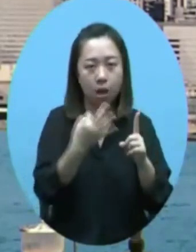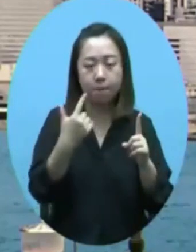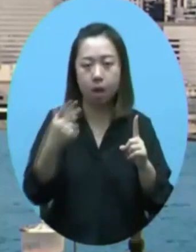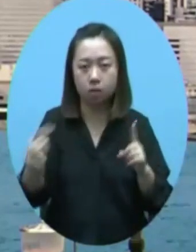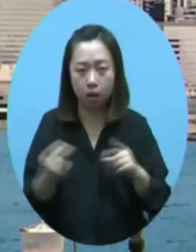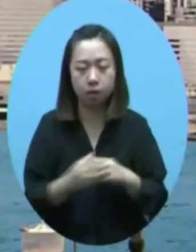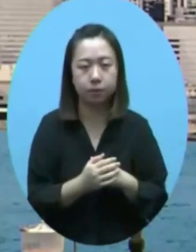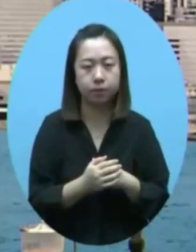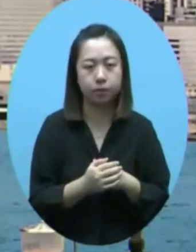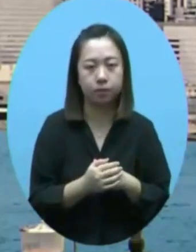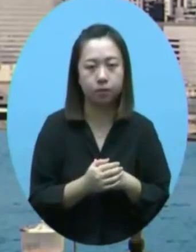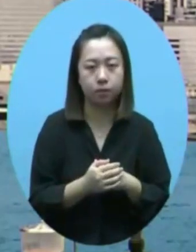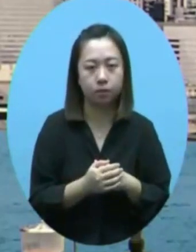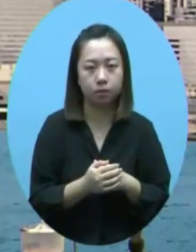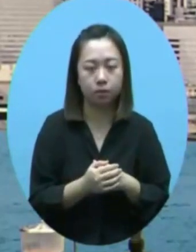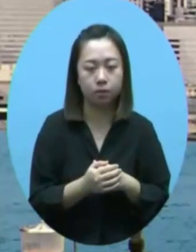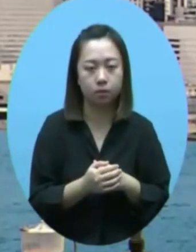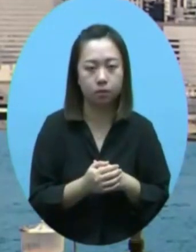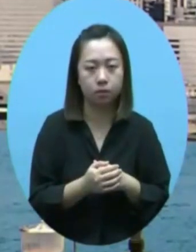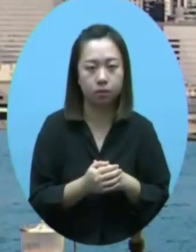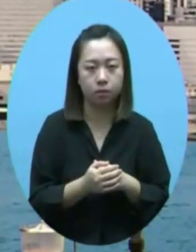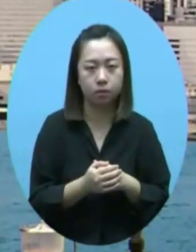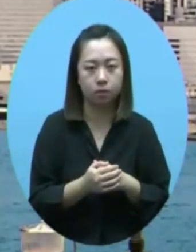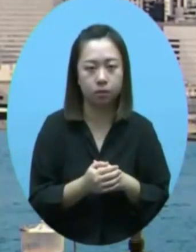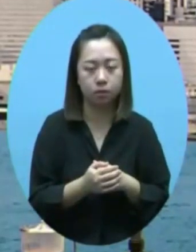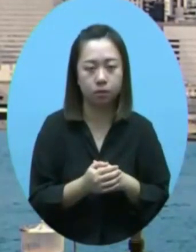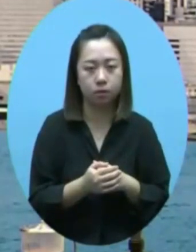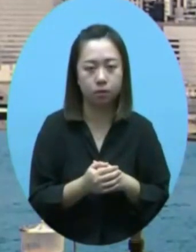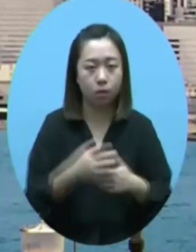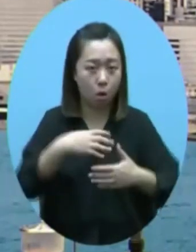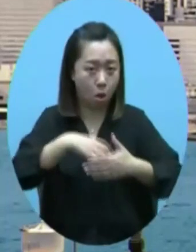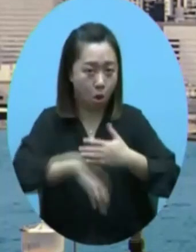1377 to 1387